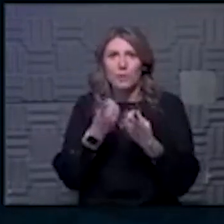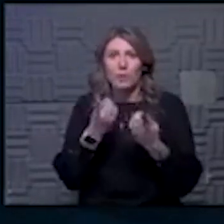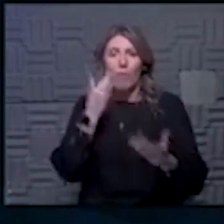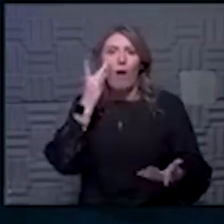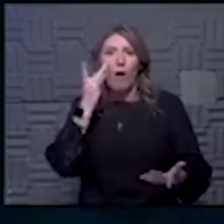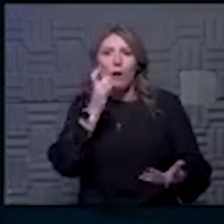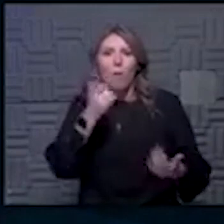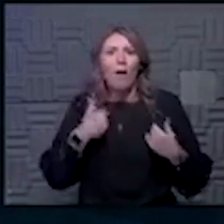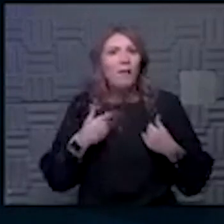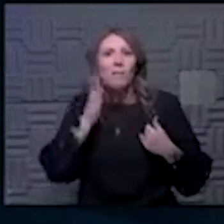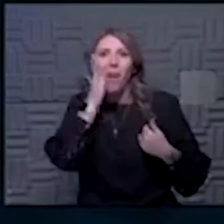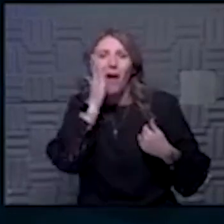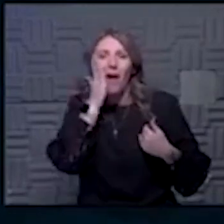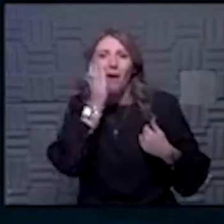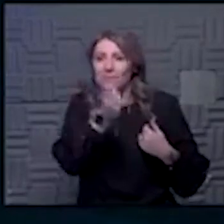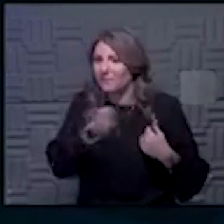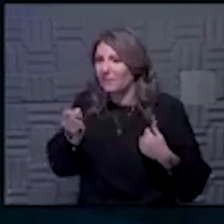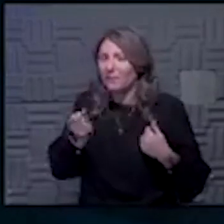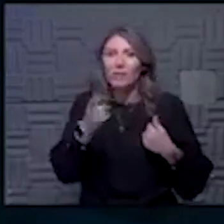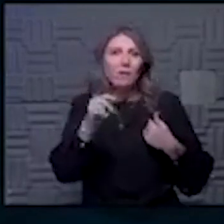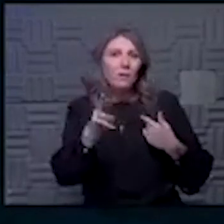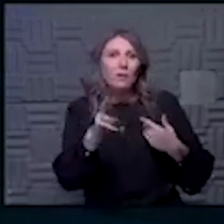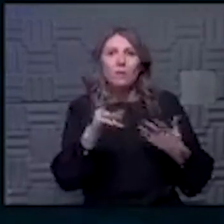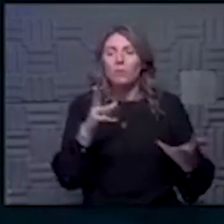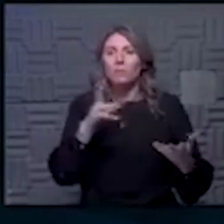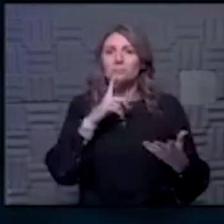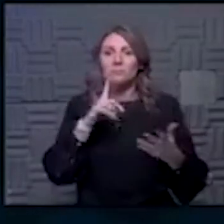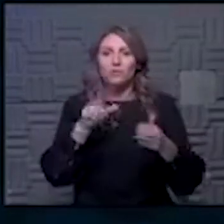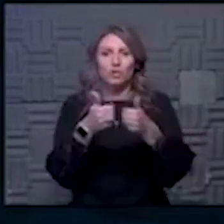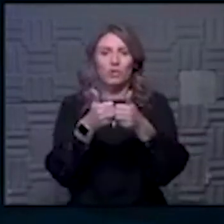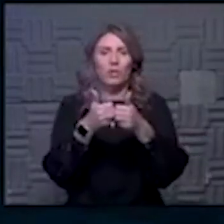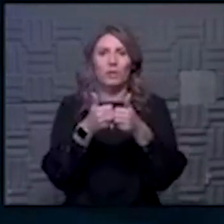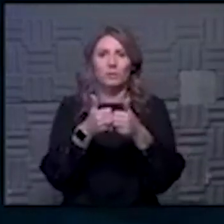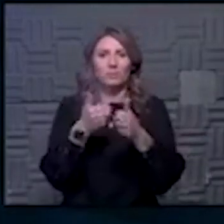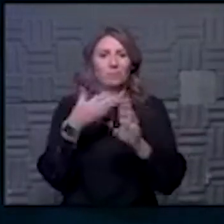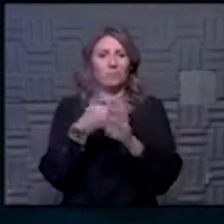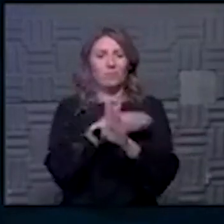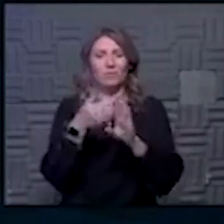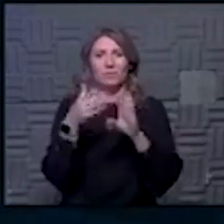to put them in, or we don't. And also, we're challenged, as was already previously